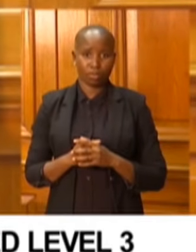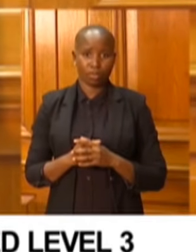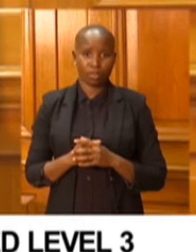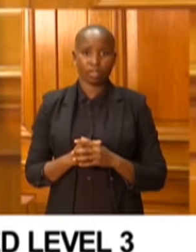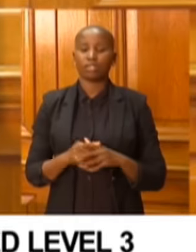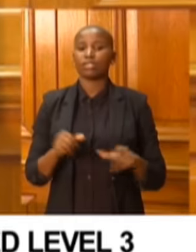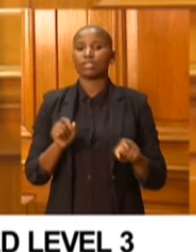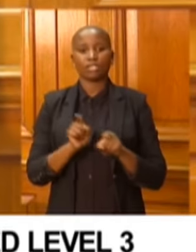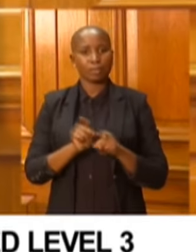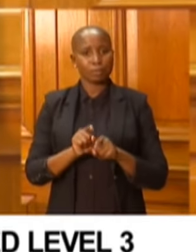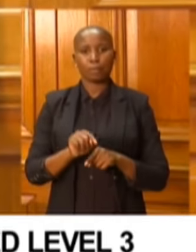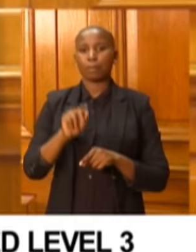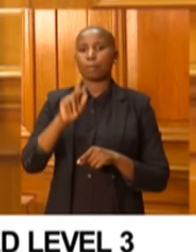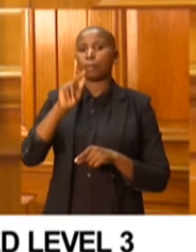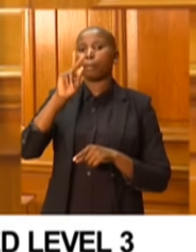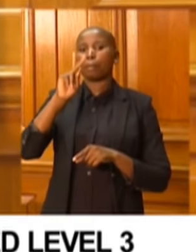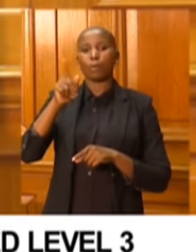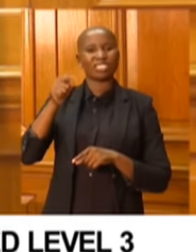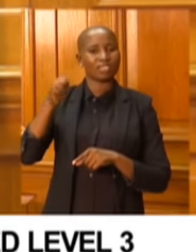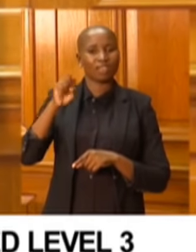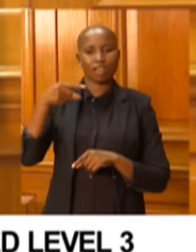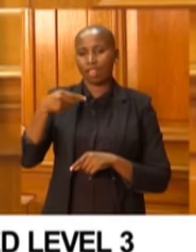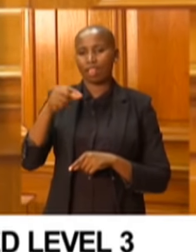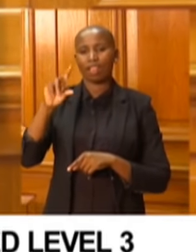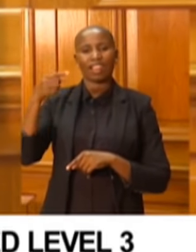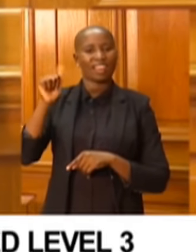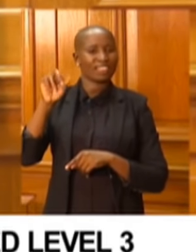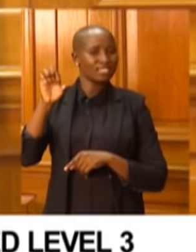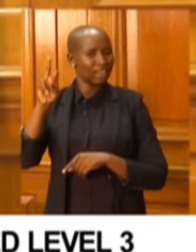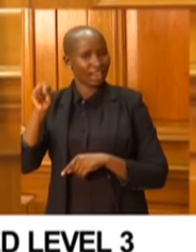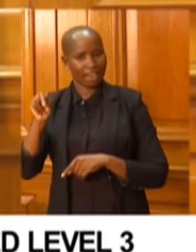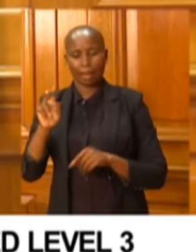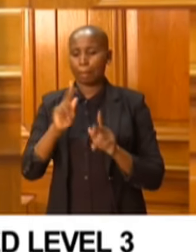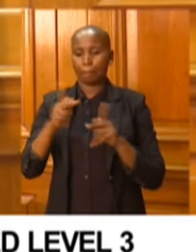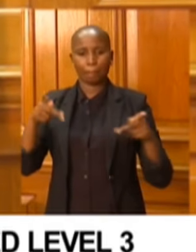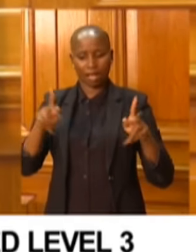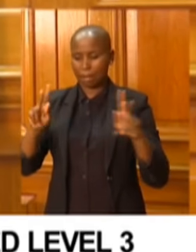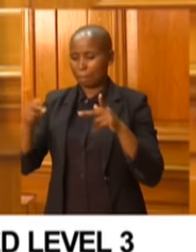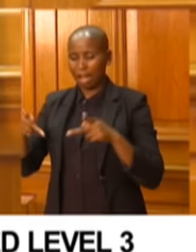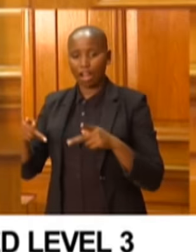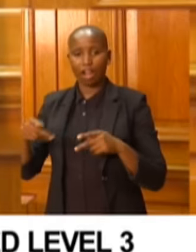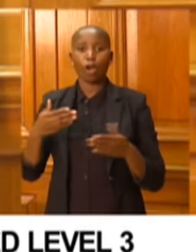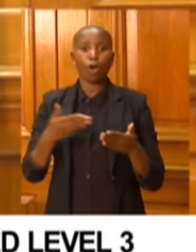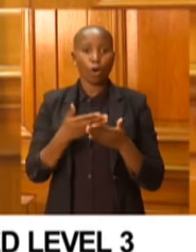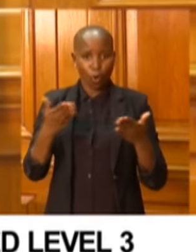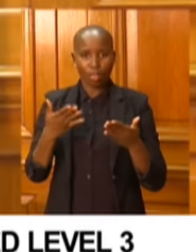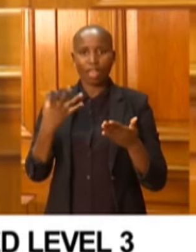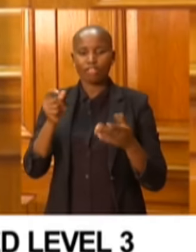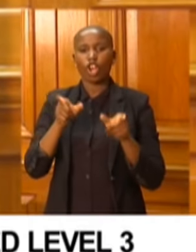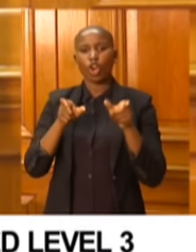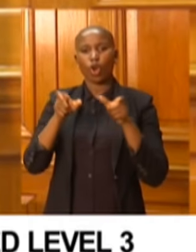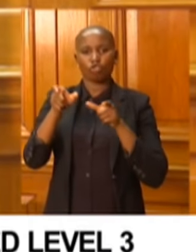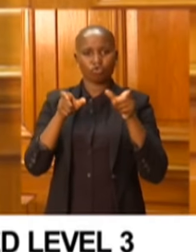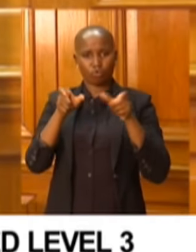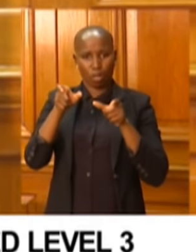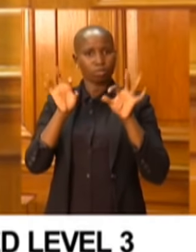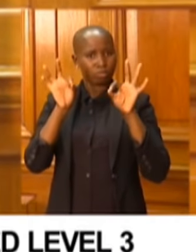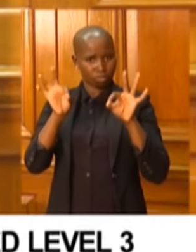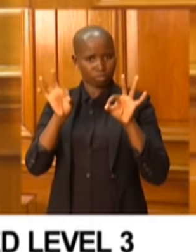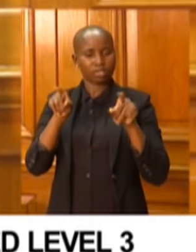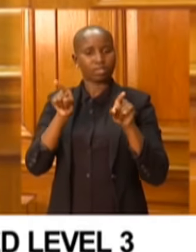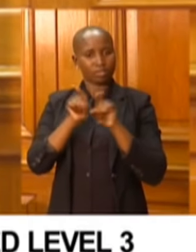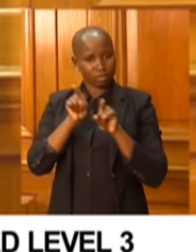botanical gardens, national parks, and other parks where access control measures and entry limitations are